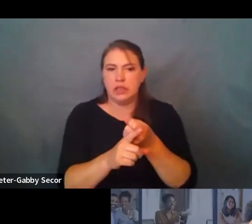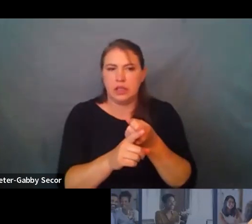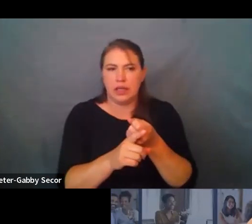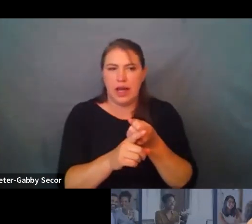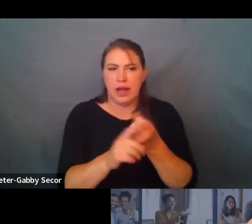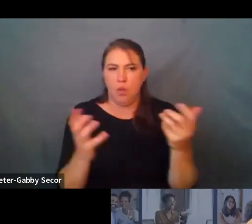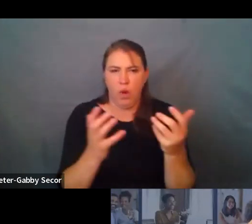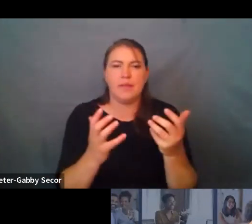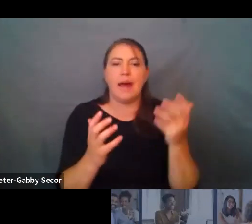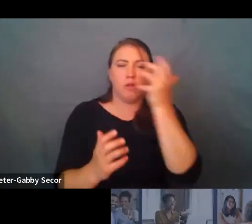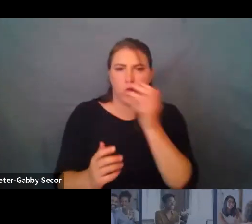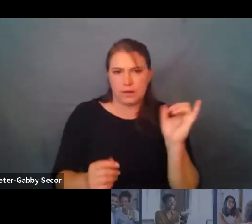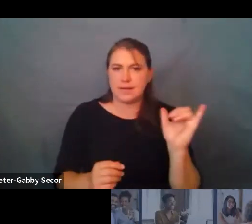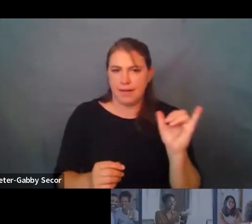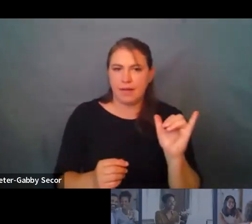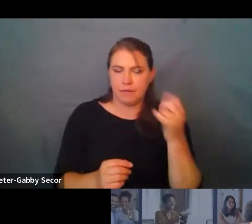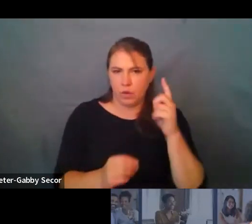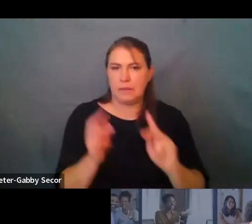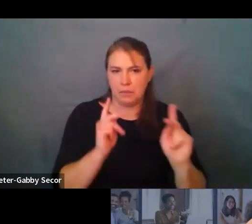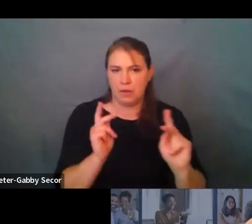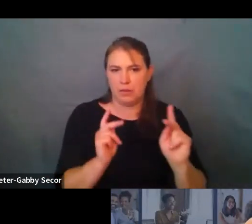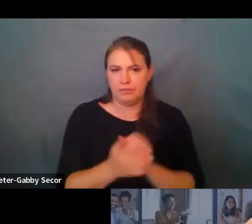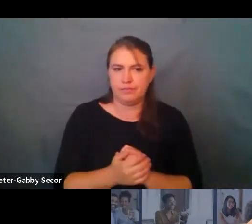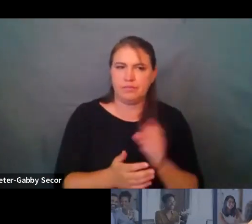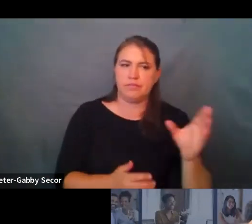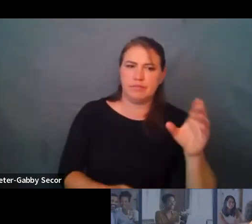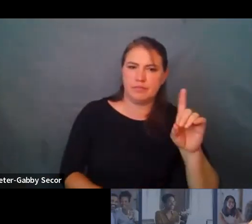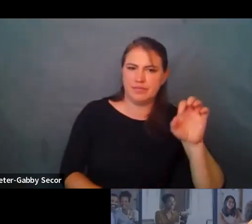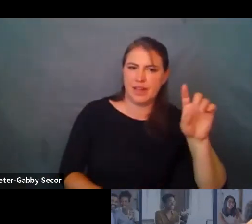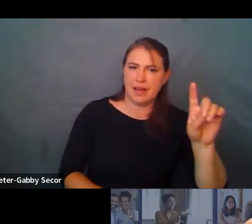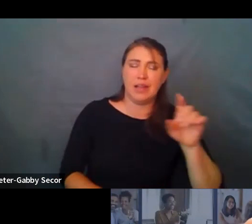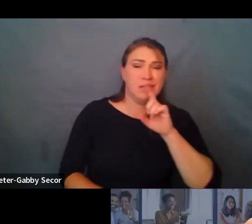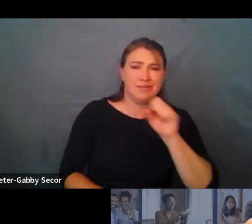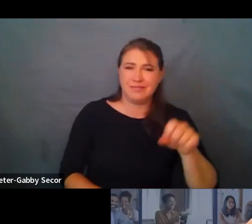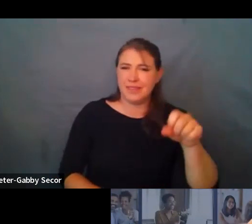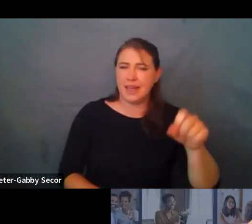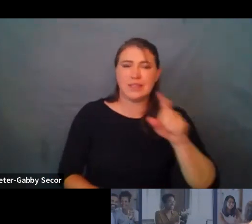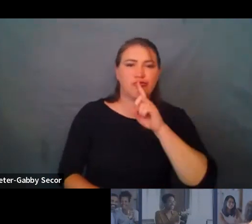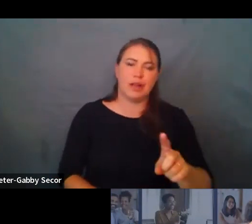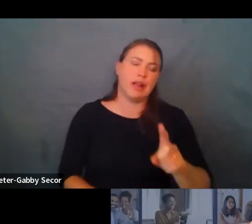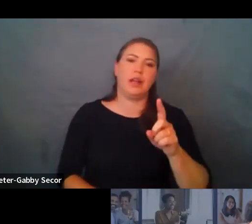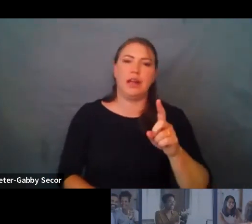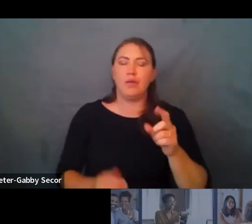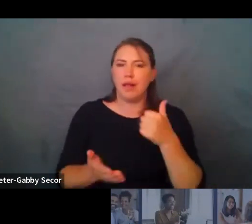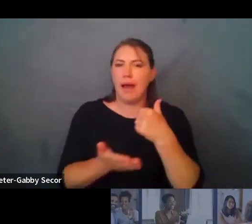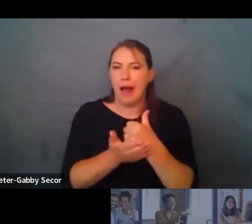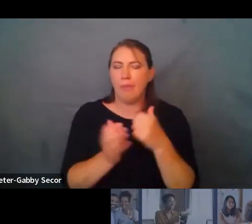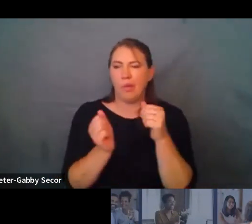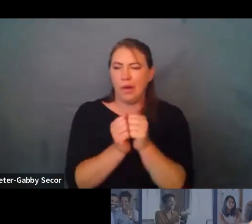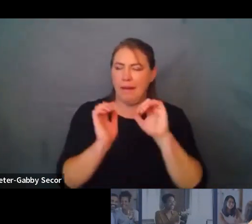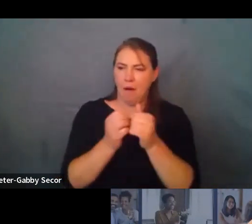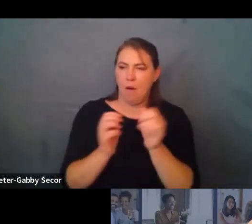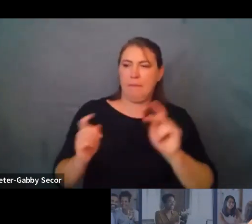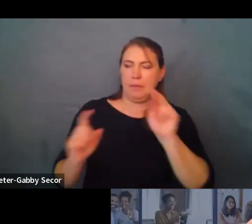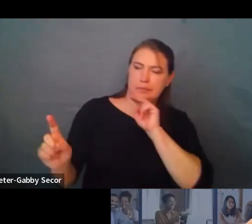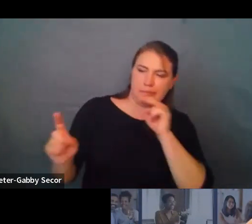so well taken. Data really will drive how, in fact, many perceive the effectiveness of our work. And these are very,